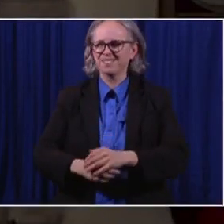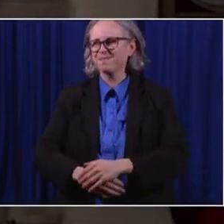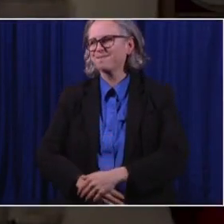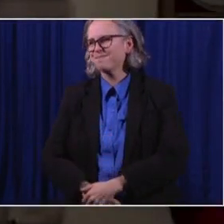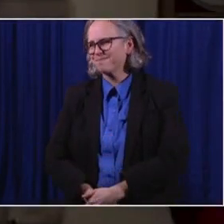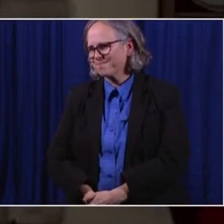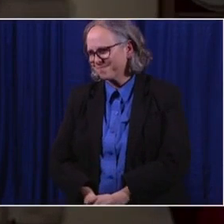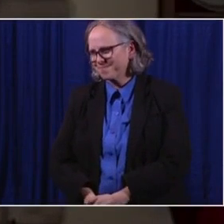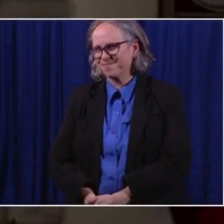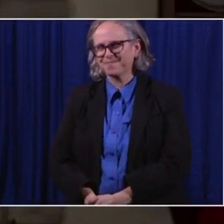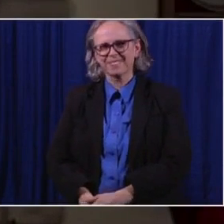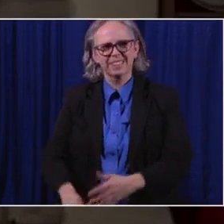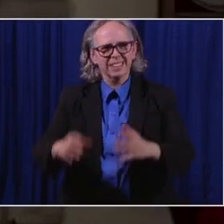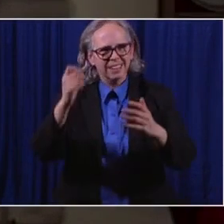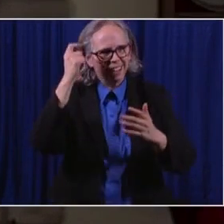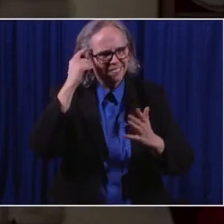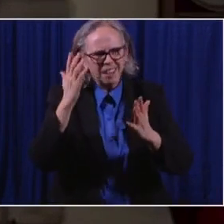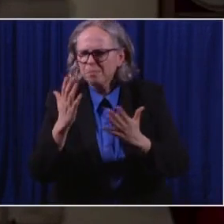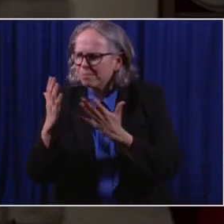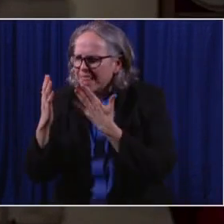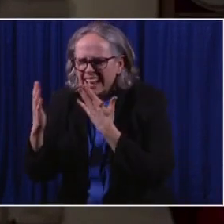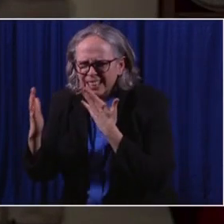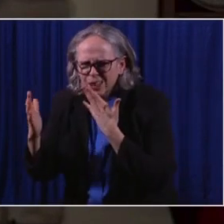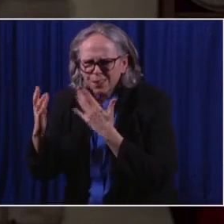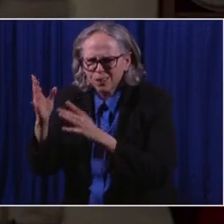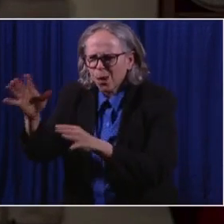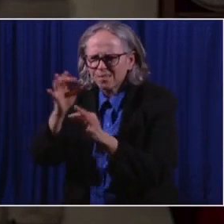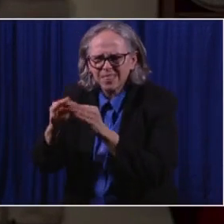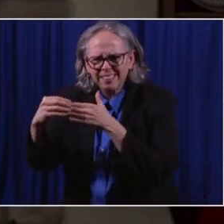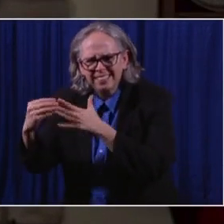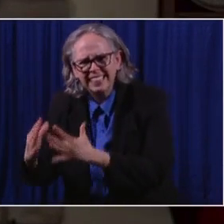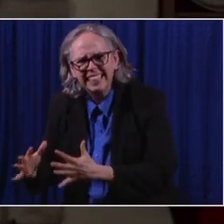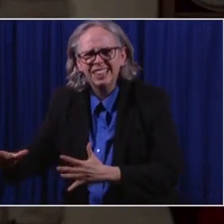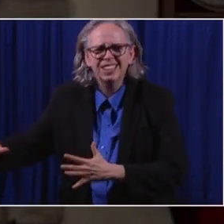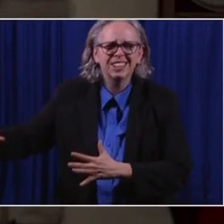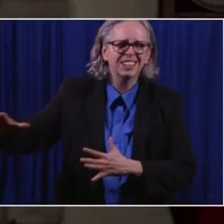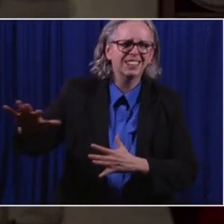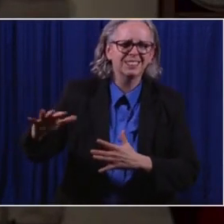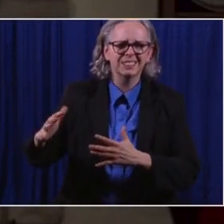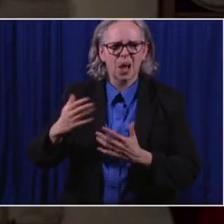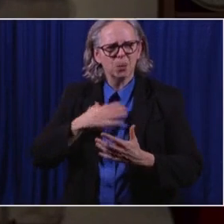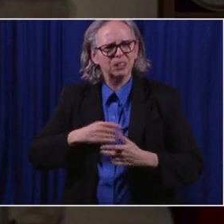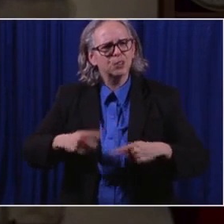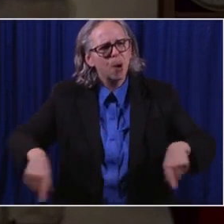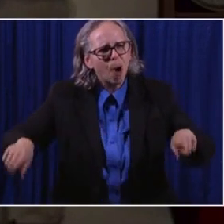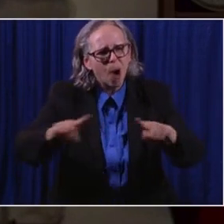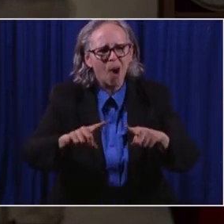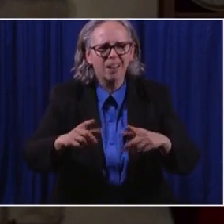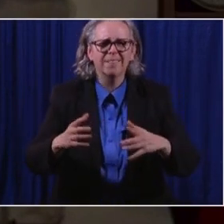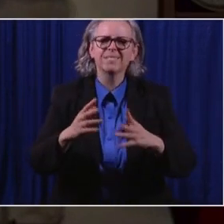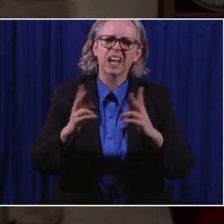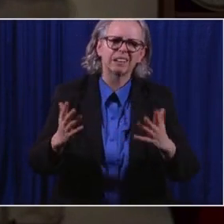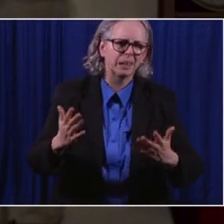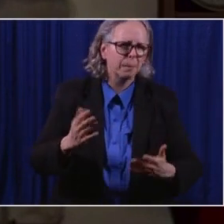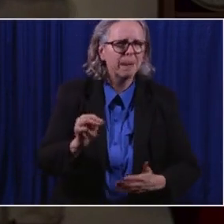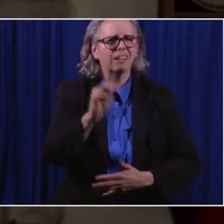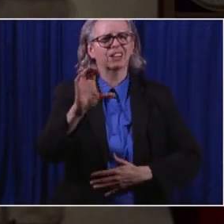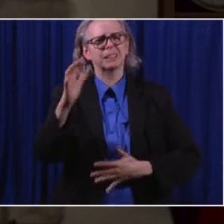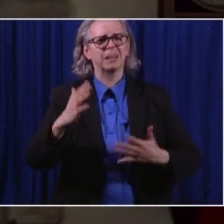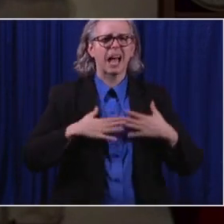Well, we thank all of our faith leaders, and Fran and I wish you all a very Merry Christmas, Happy Holiday, joyous. We hope you have a